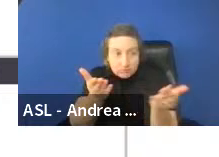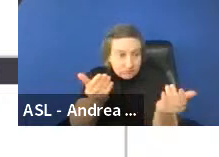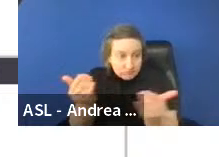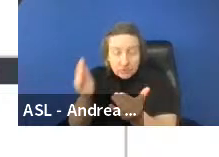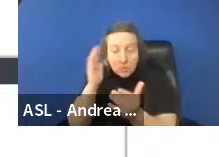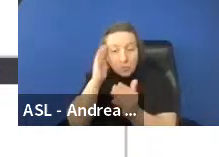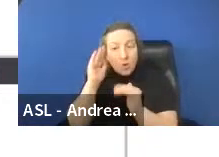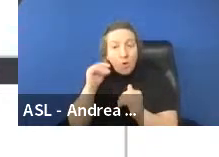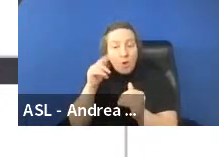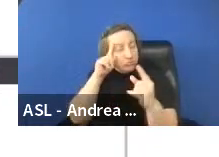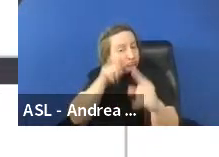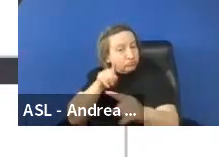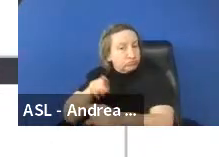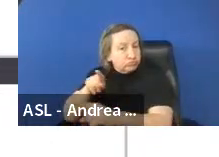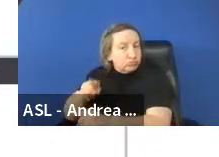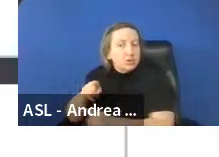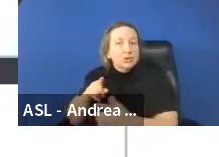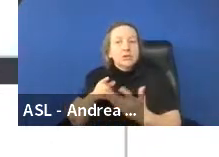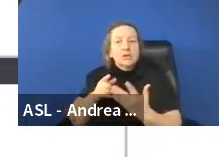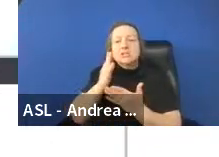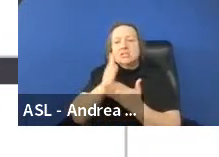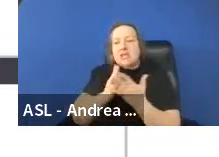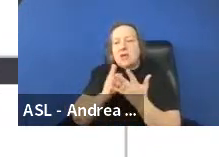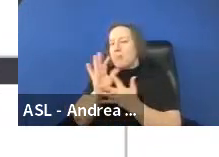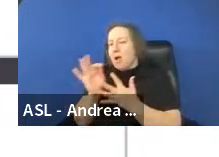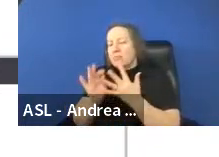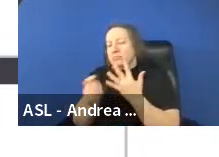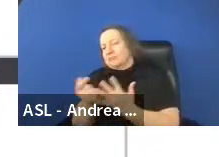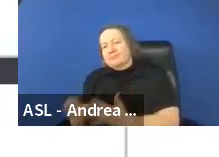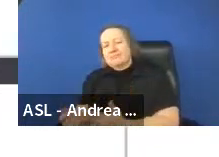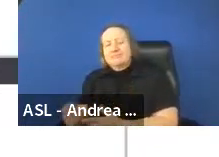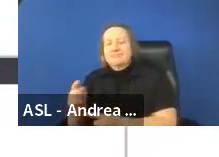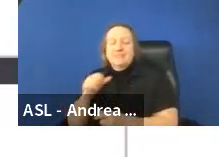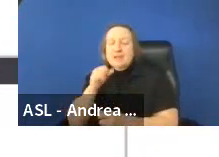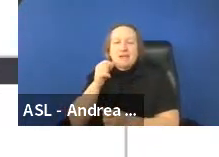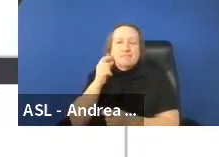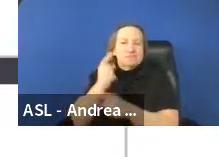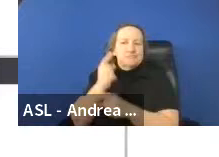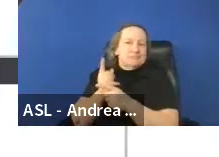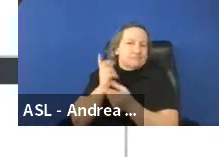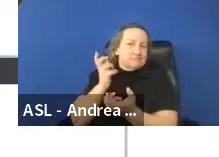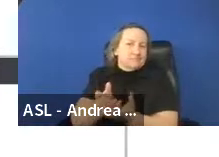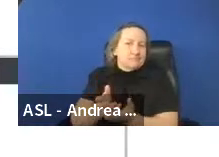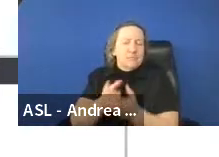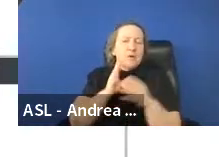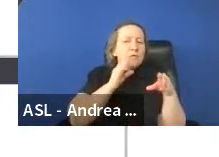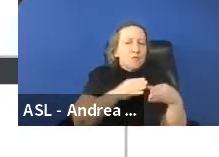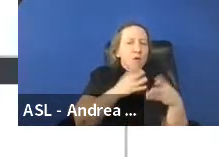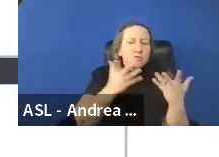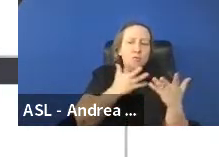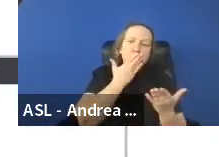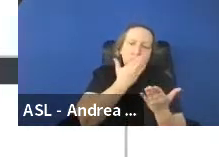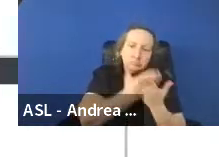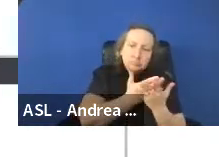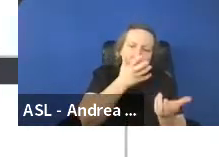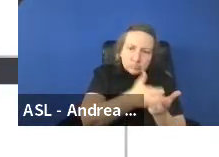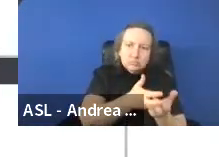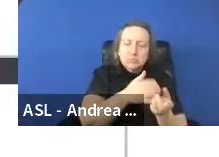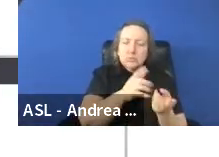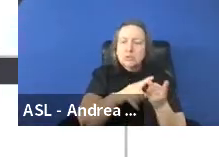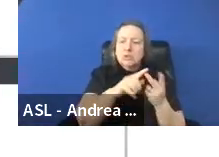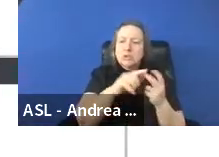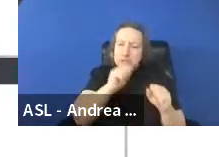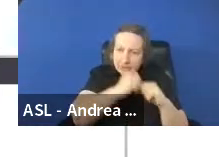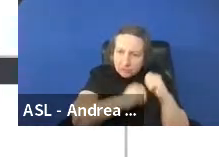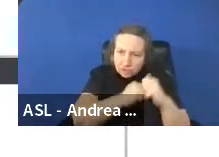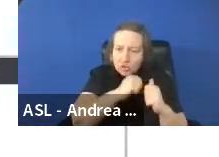concurrence on eliminating options that are maybe unreasonable, so that we can focus on the ones that are practical, constructible, and fundable.